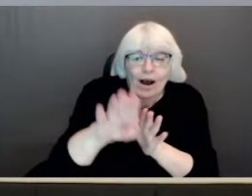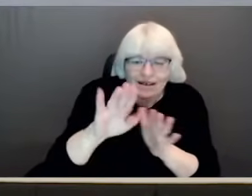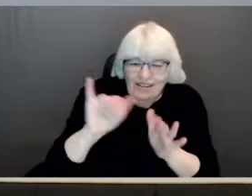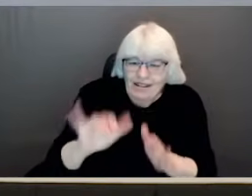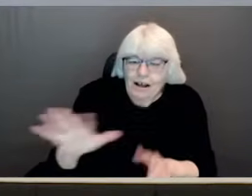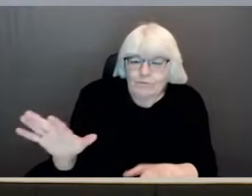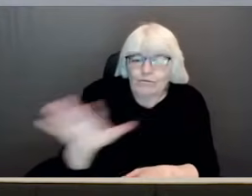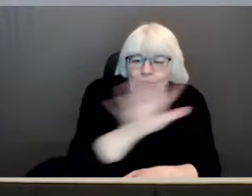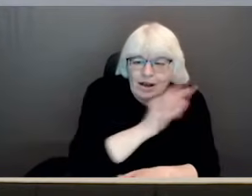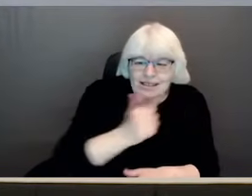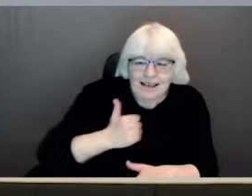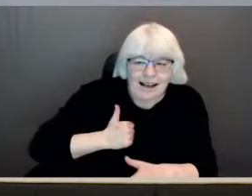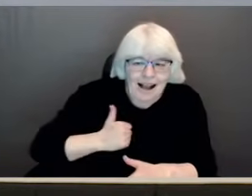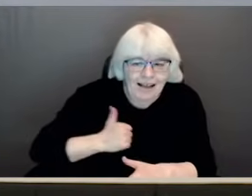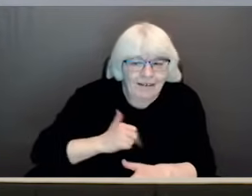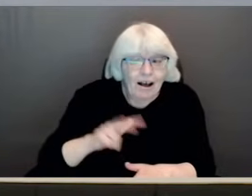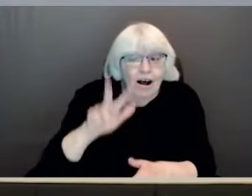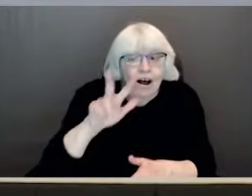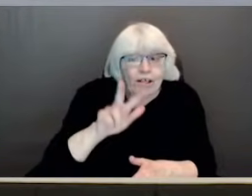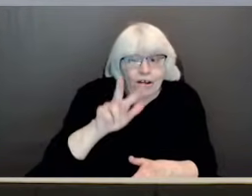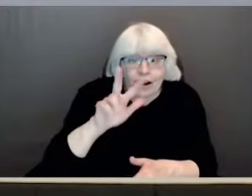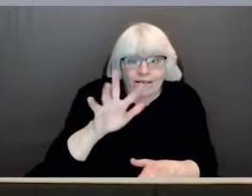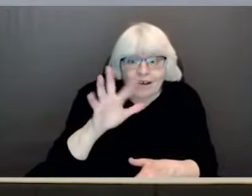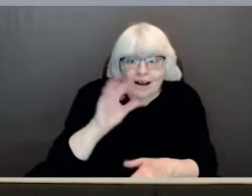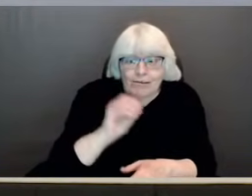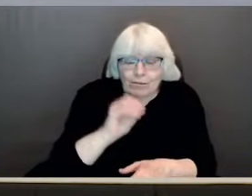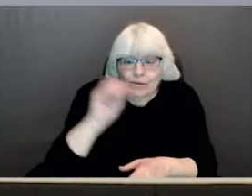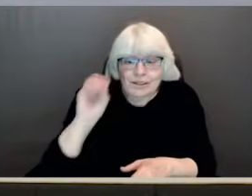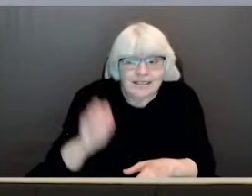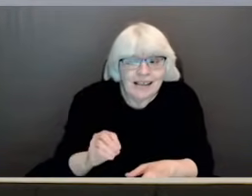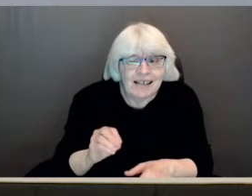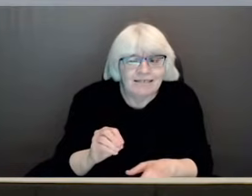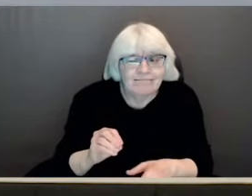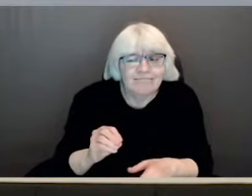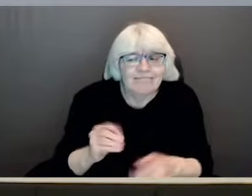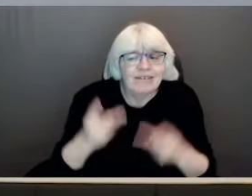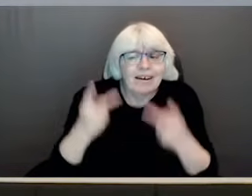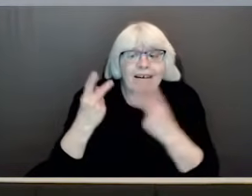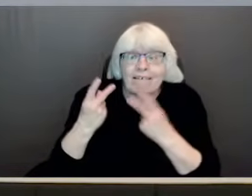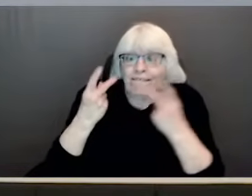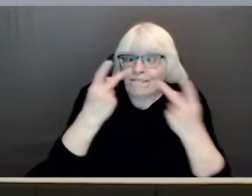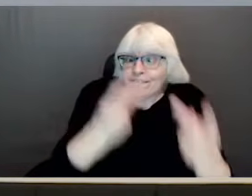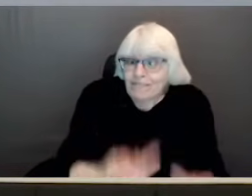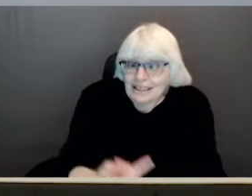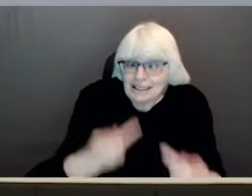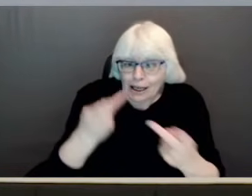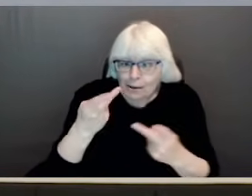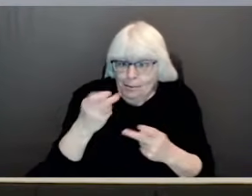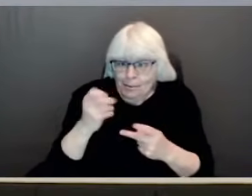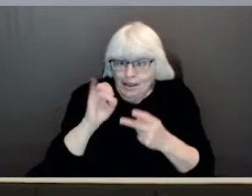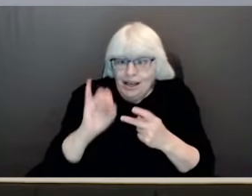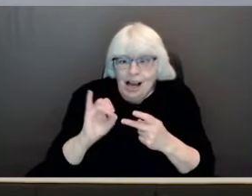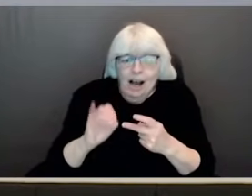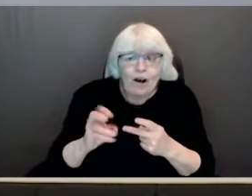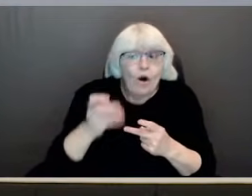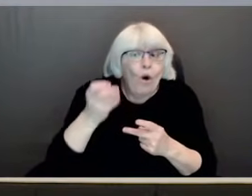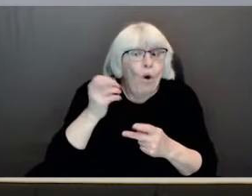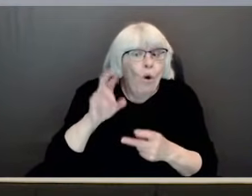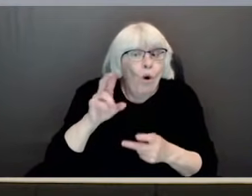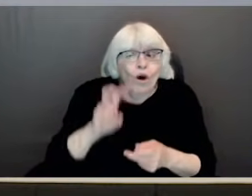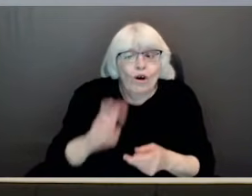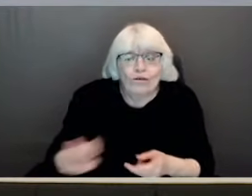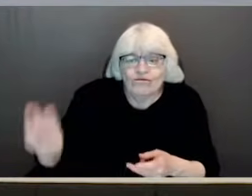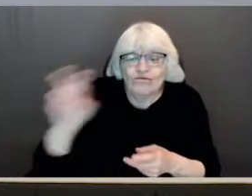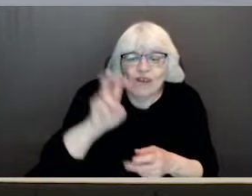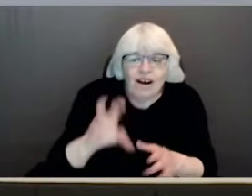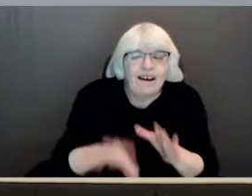were detected on subsequent routine post-travel testing. Our point of entry testing and follow-up testing